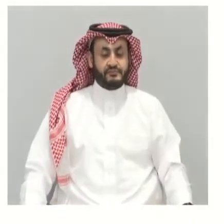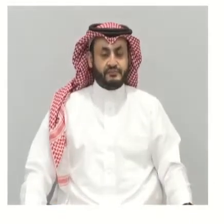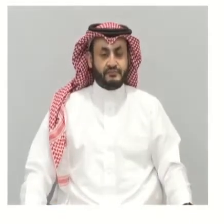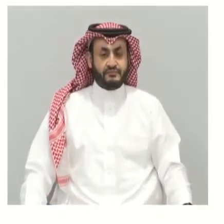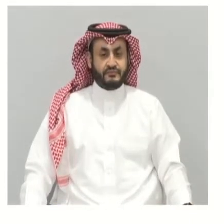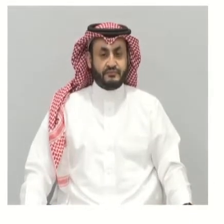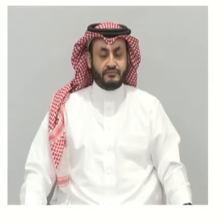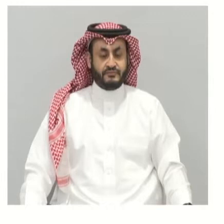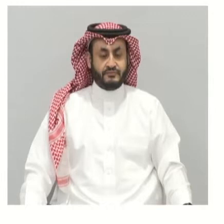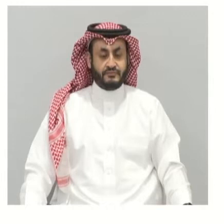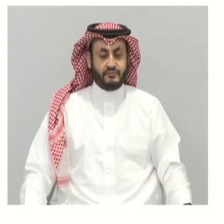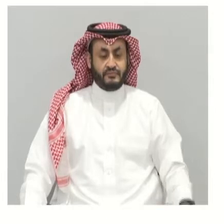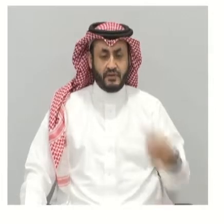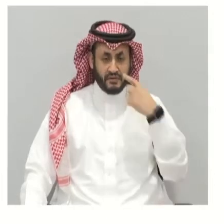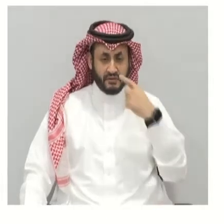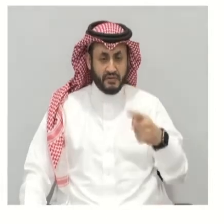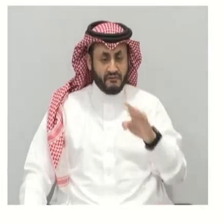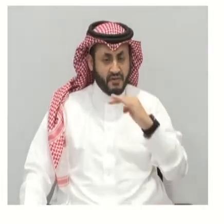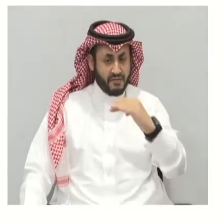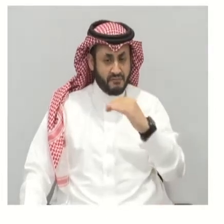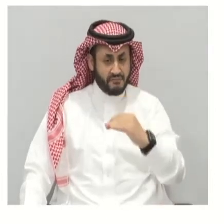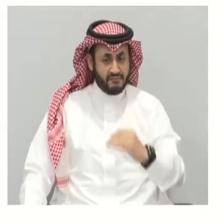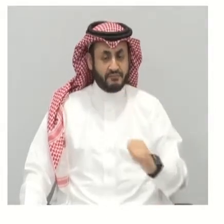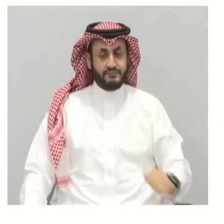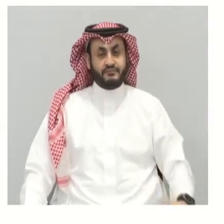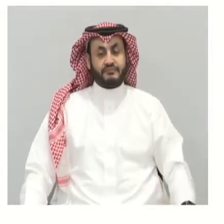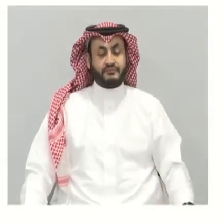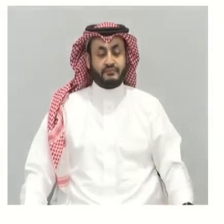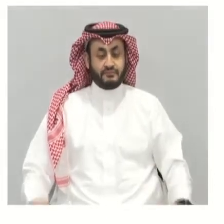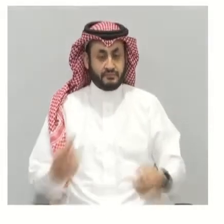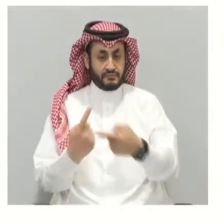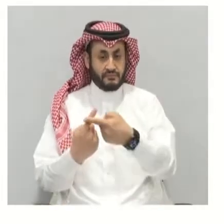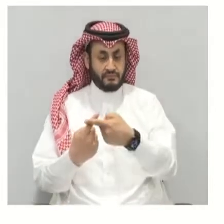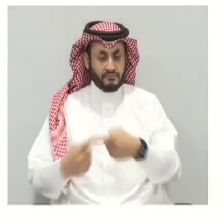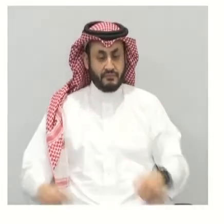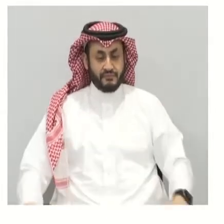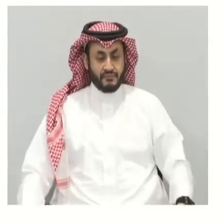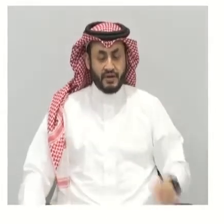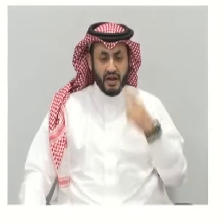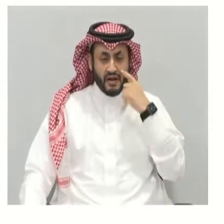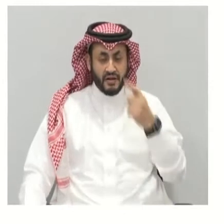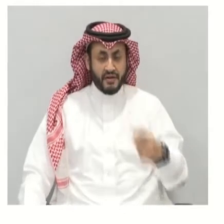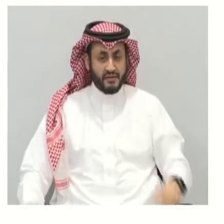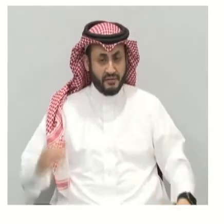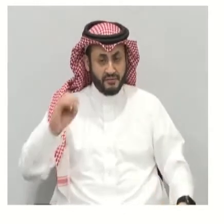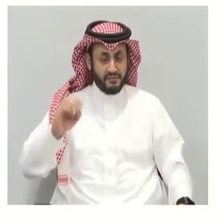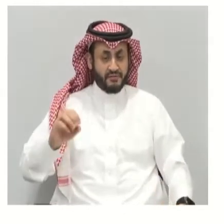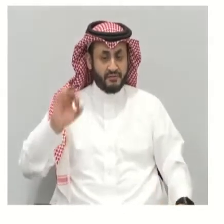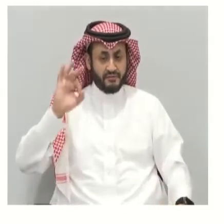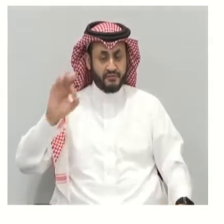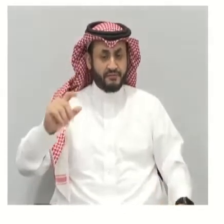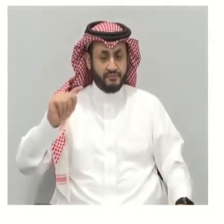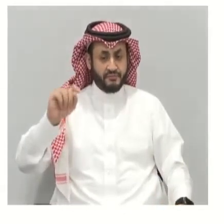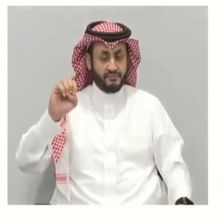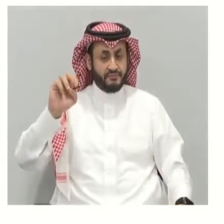you do about this? Here, the first sentence was, Khalid studies three times a week in the